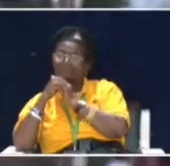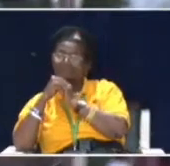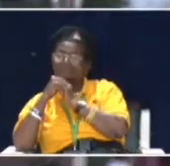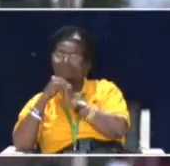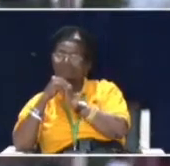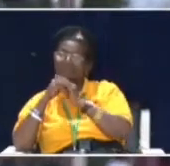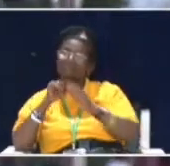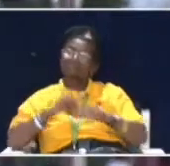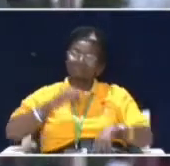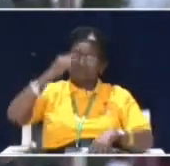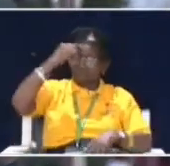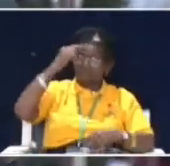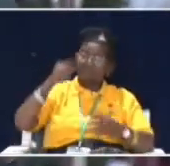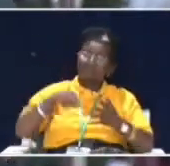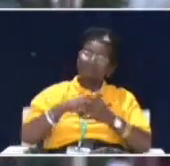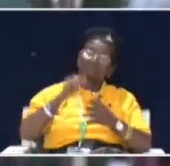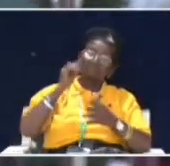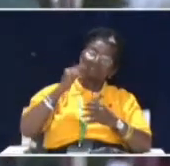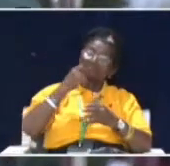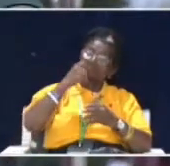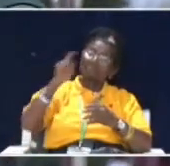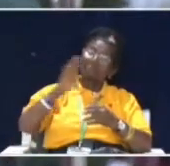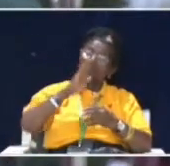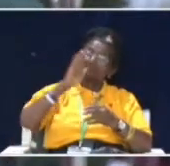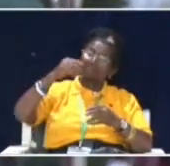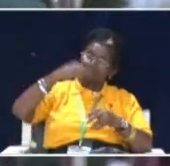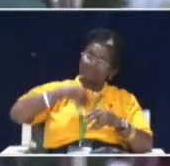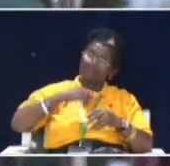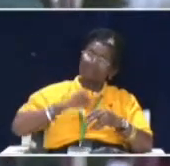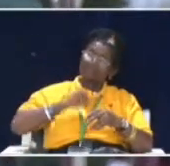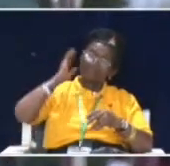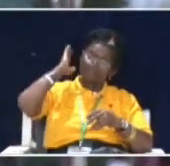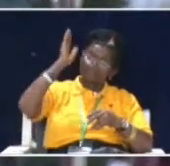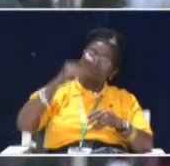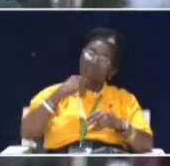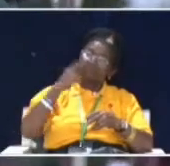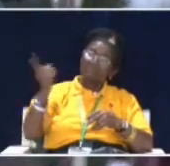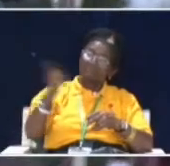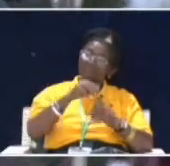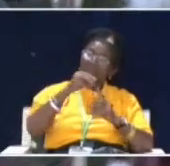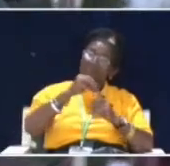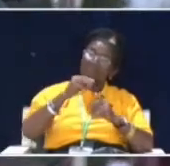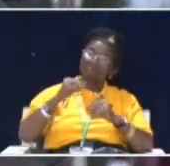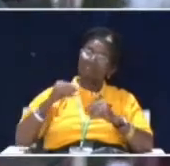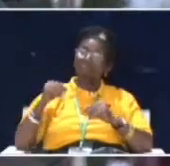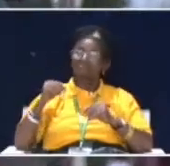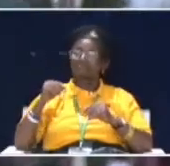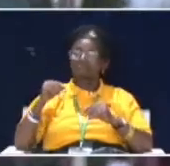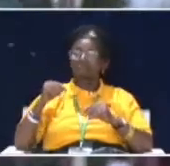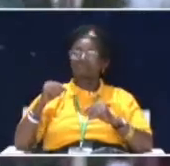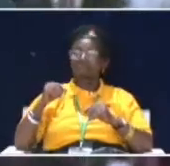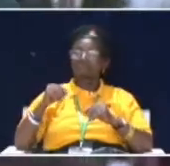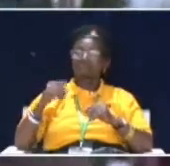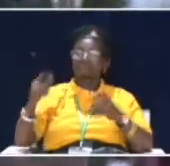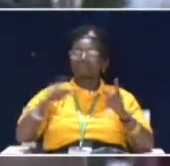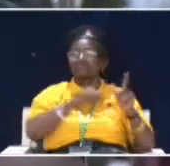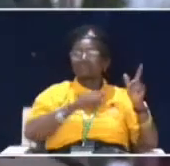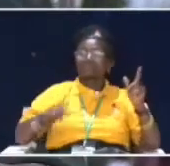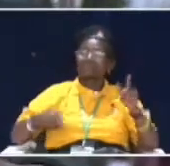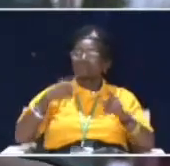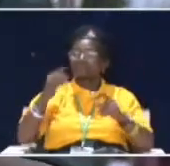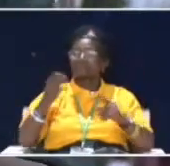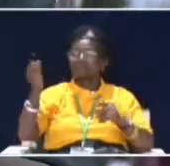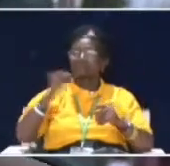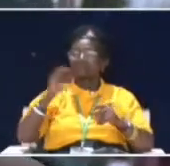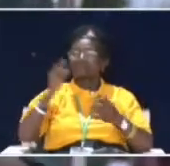I think this must be me, but I will tell you too. Emi mo lero pe emi ni Olorun ba wi niyin sugbon ma so fun yin na. The Lord said there's someone here